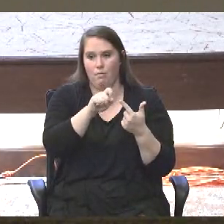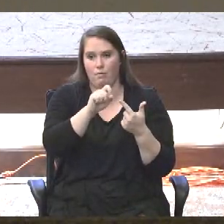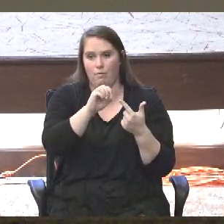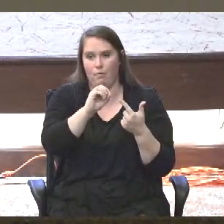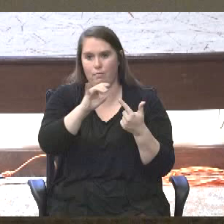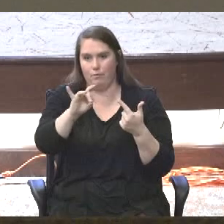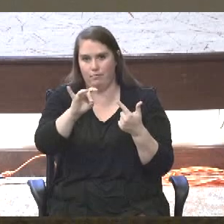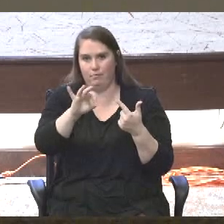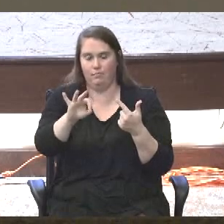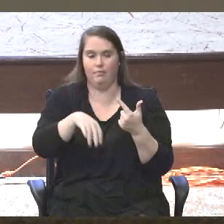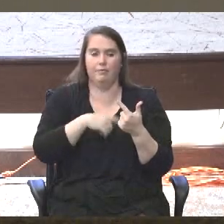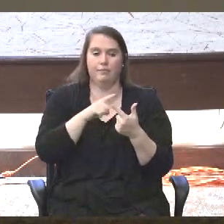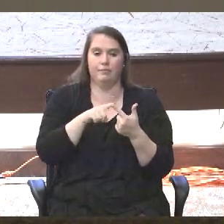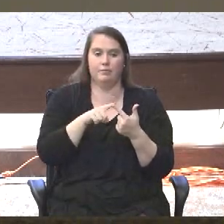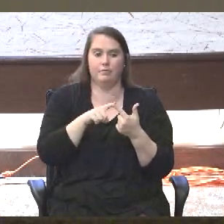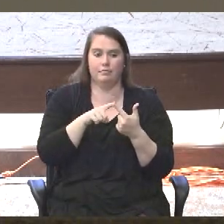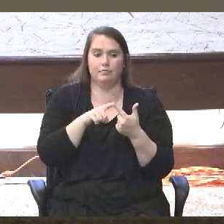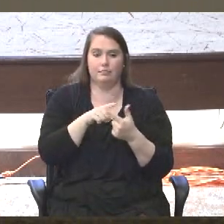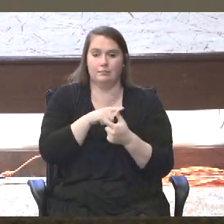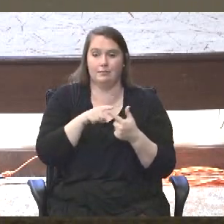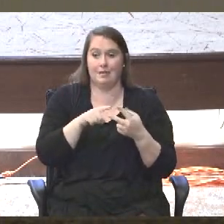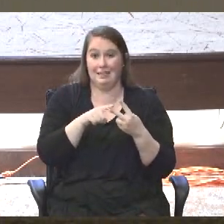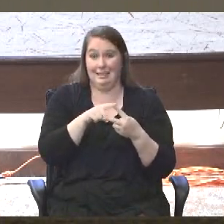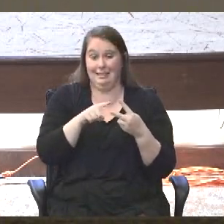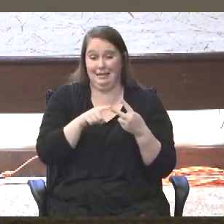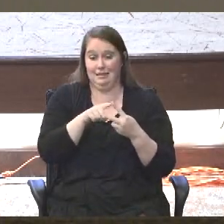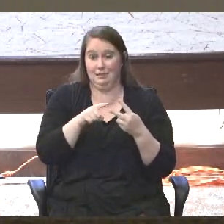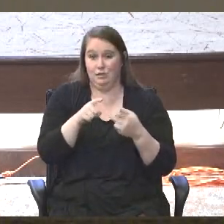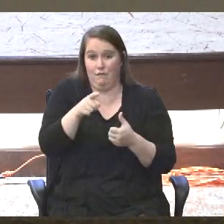please introduce the first work session?